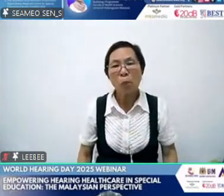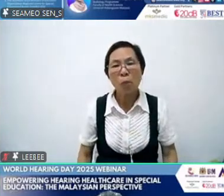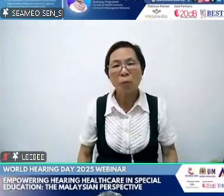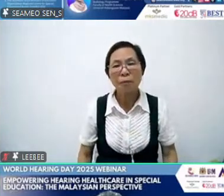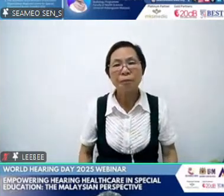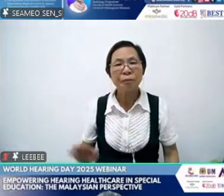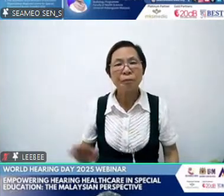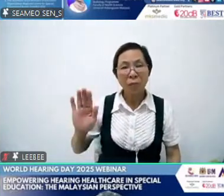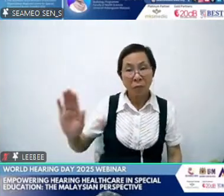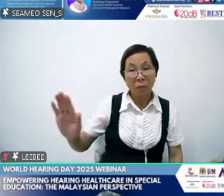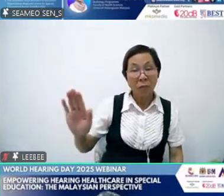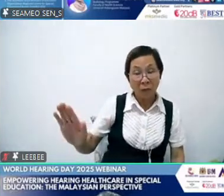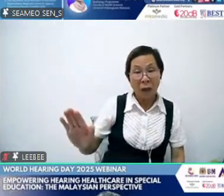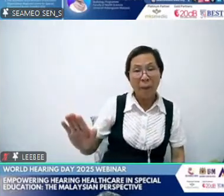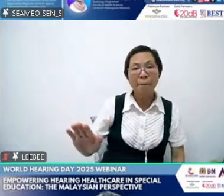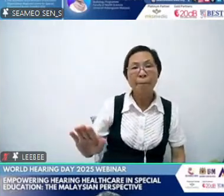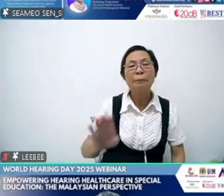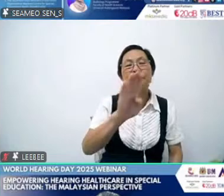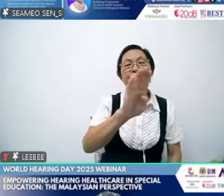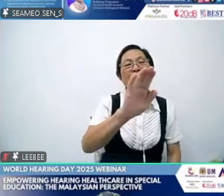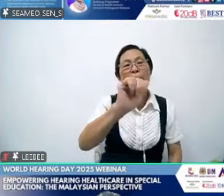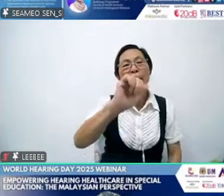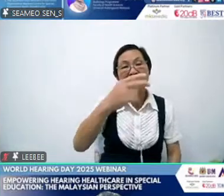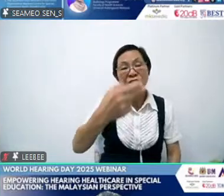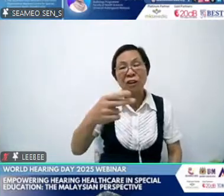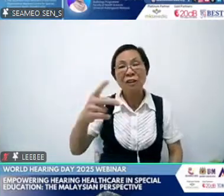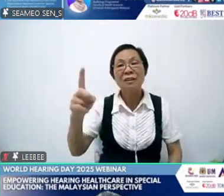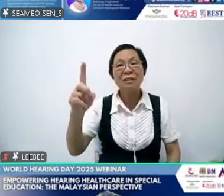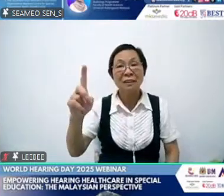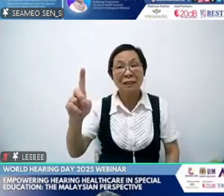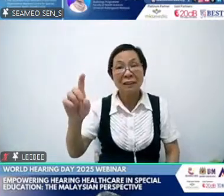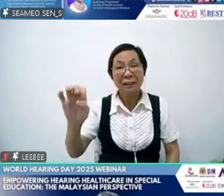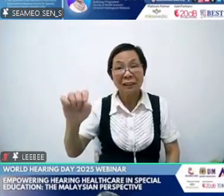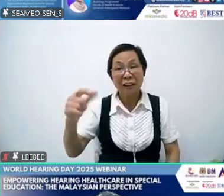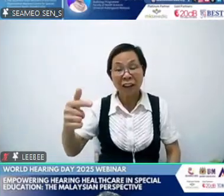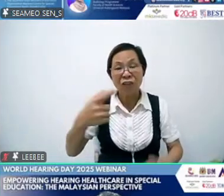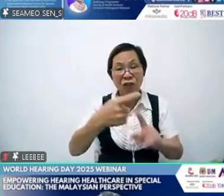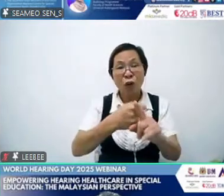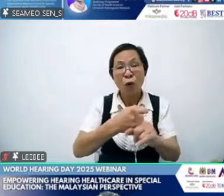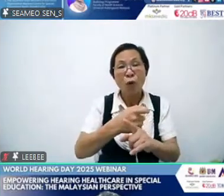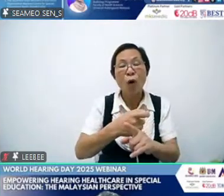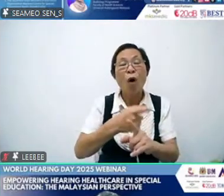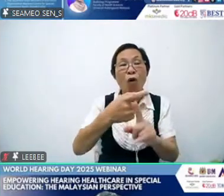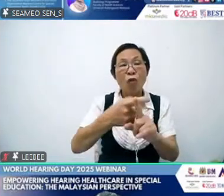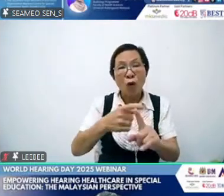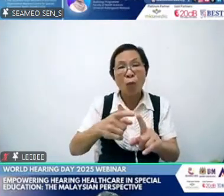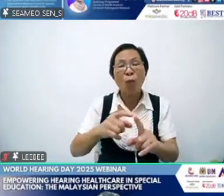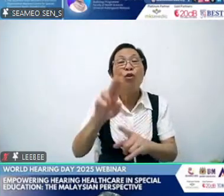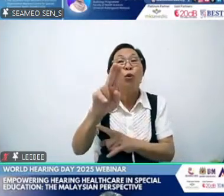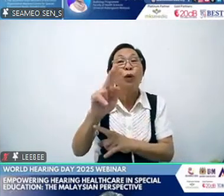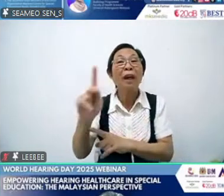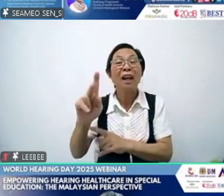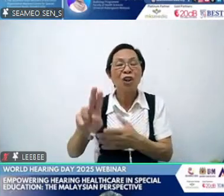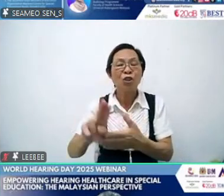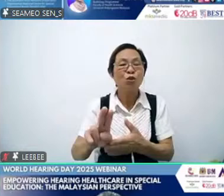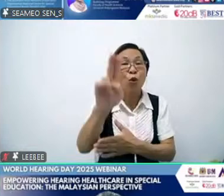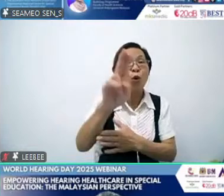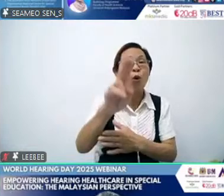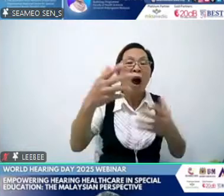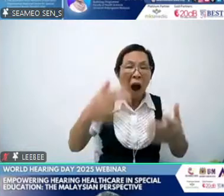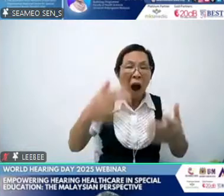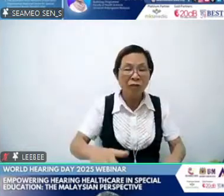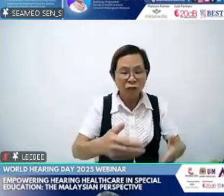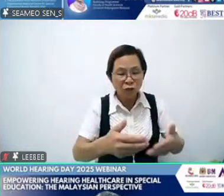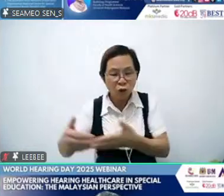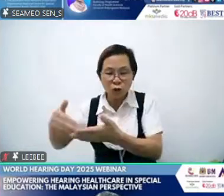She earned her bachelor degree in audiology from Queen Margaret University, Edinburgh, United Kingdom, before furthering her